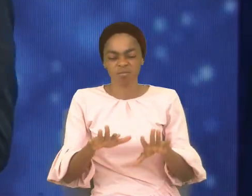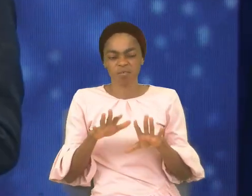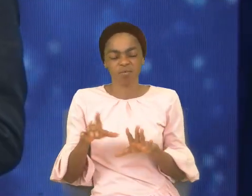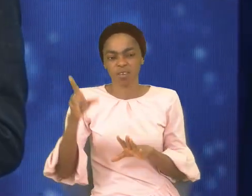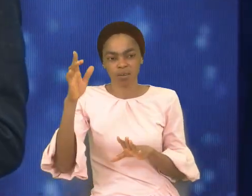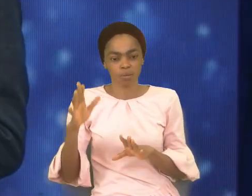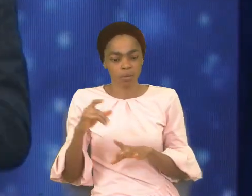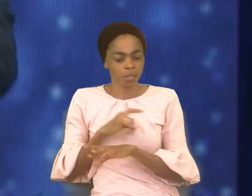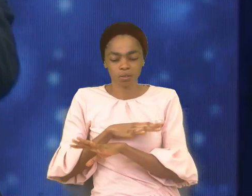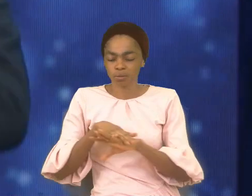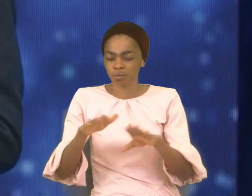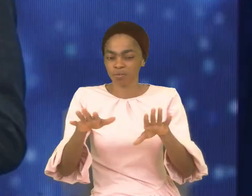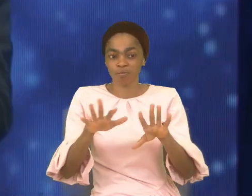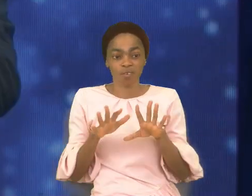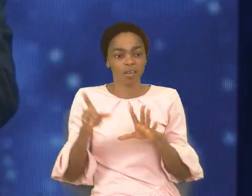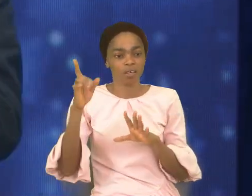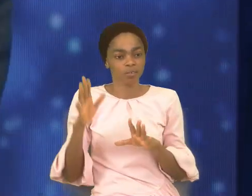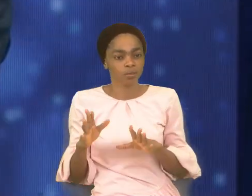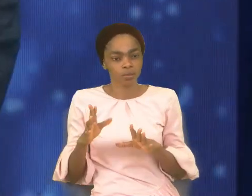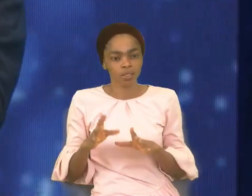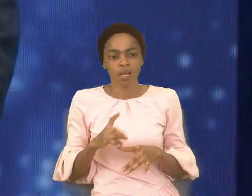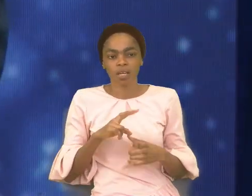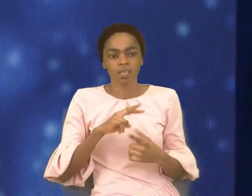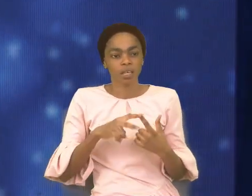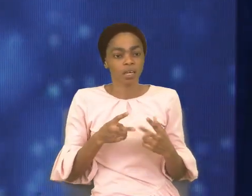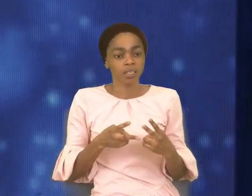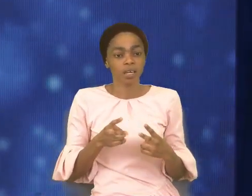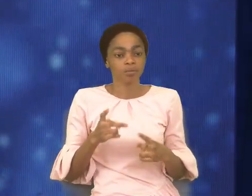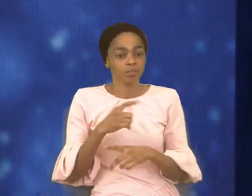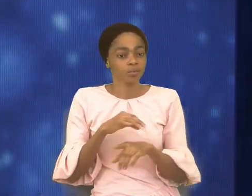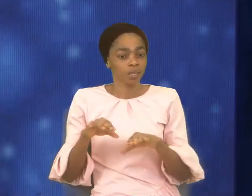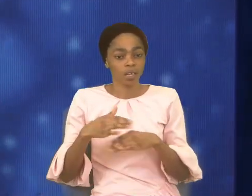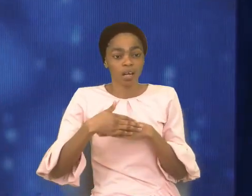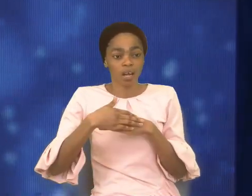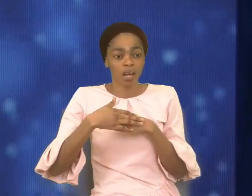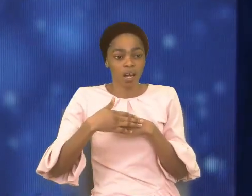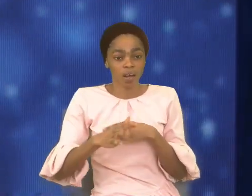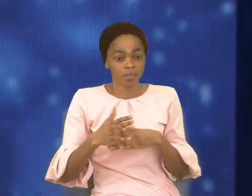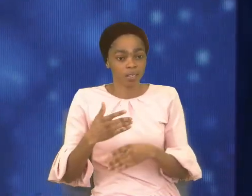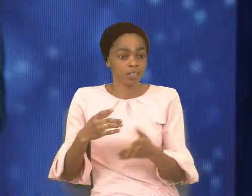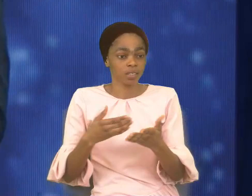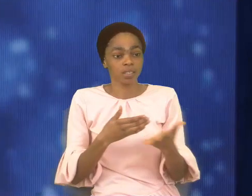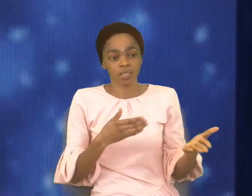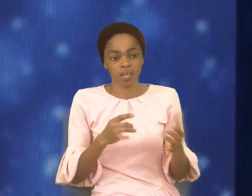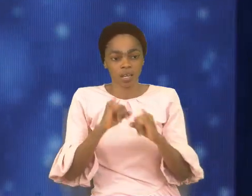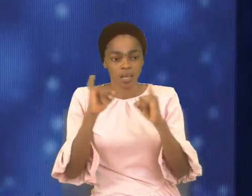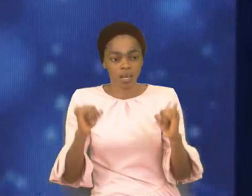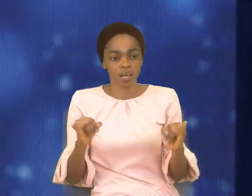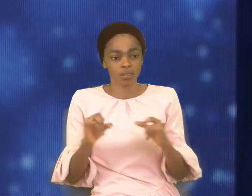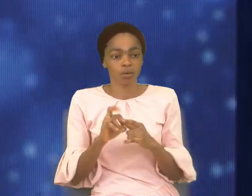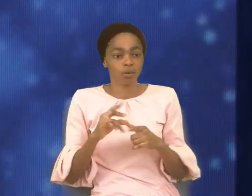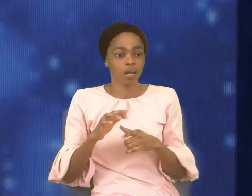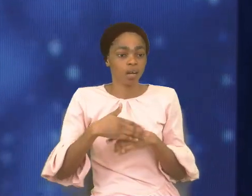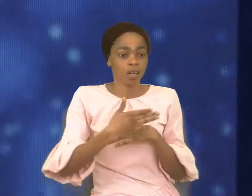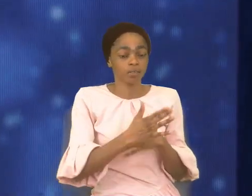after their statutes, or after their ordinances, or after the law and the commandment which the